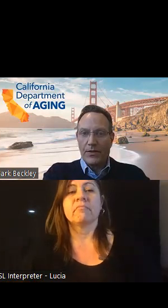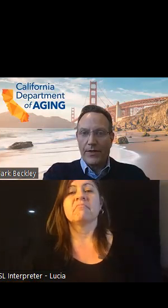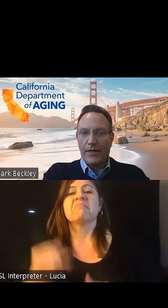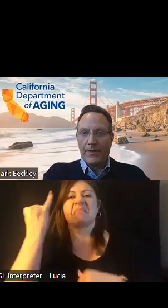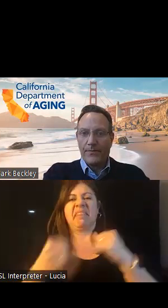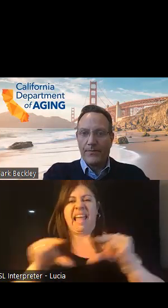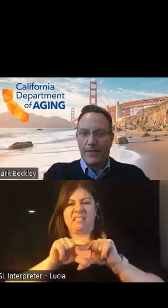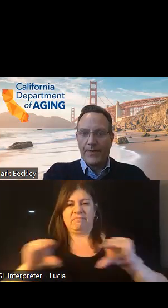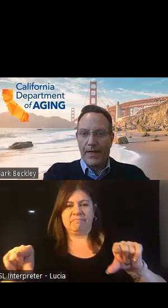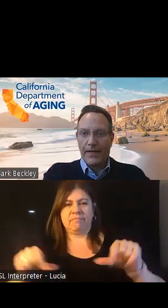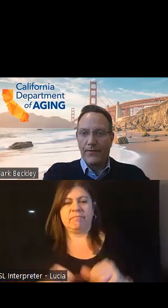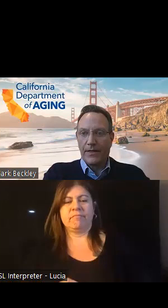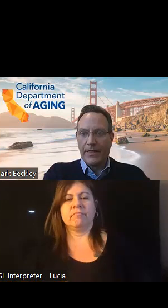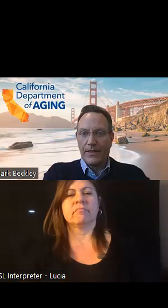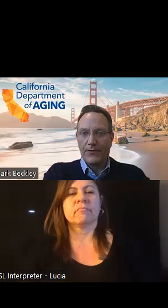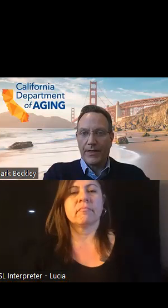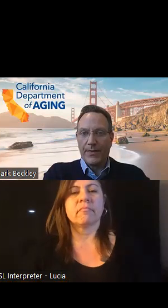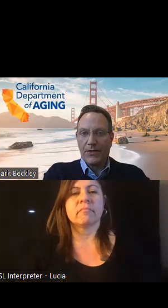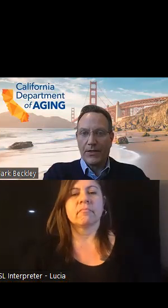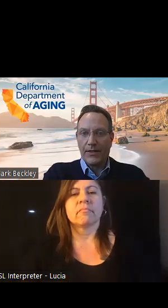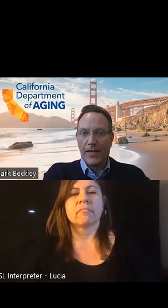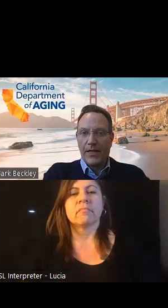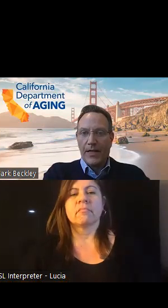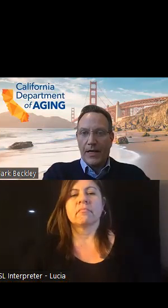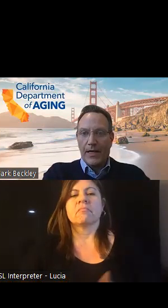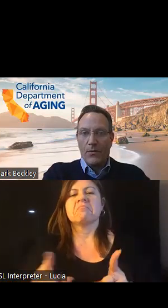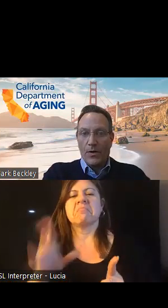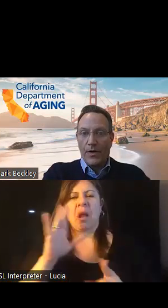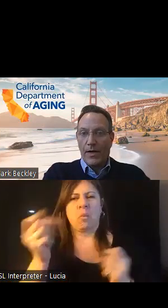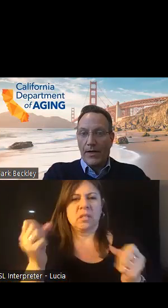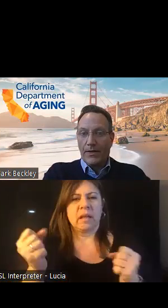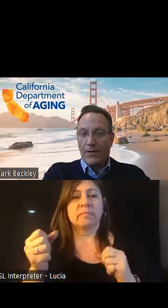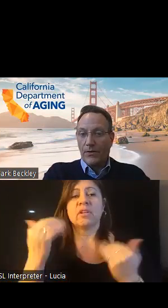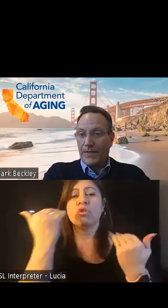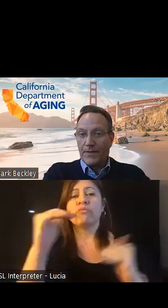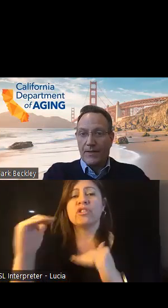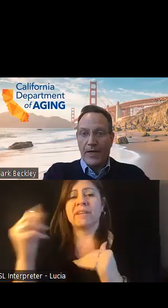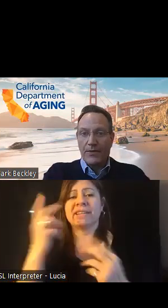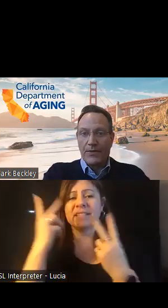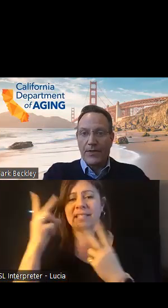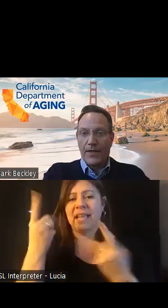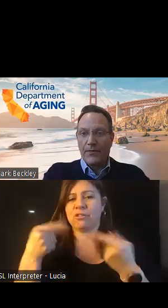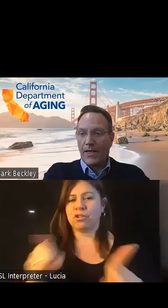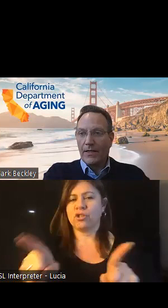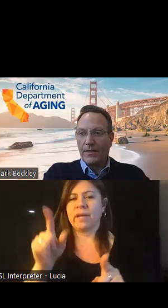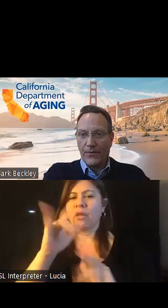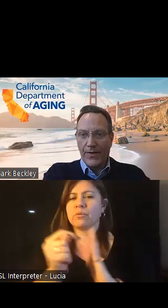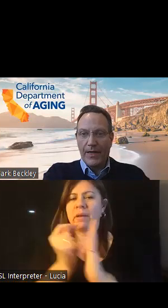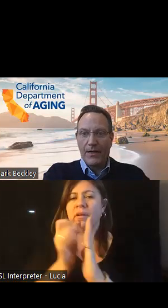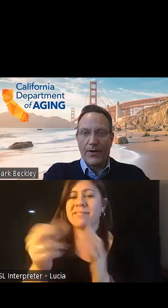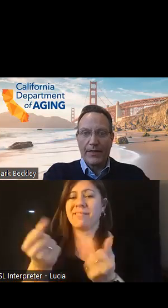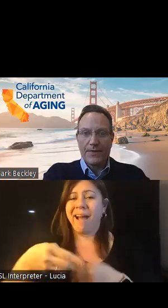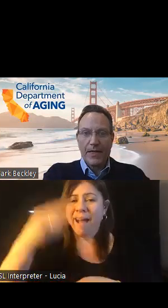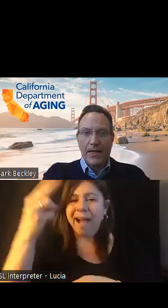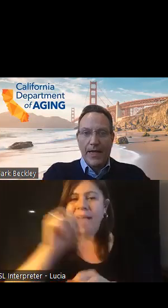visitation during periods of high COVID-19 transmission were among the social distancing measures that were taken to